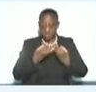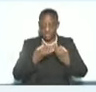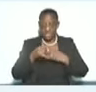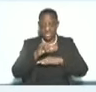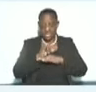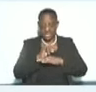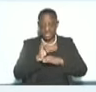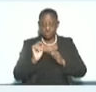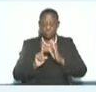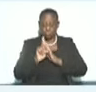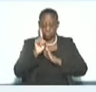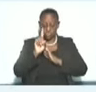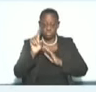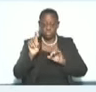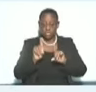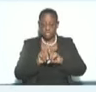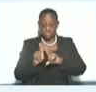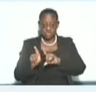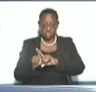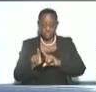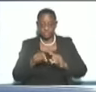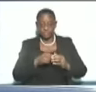rose to 0.32 million.